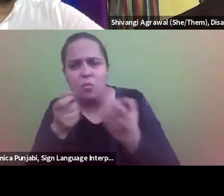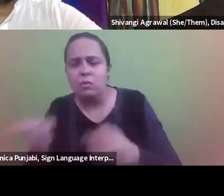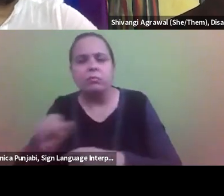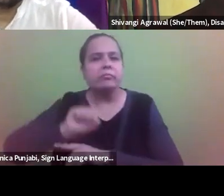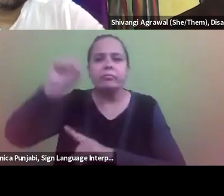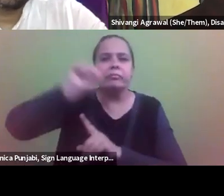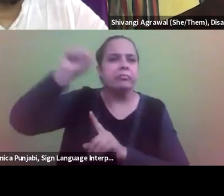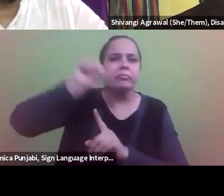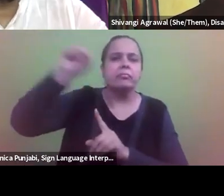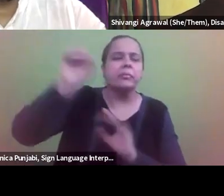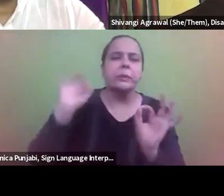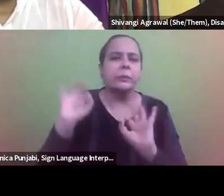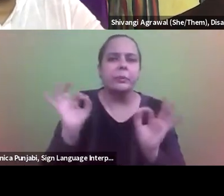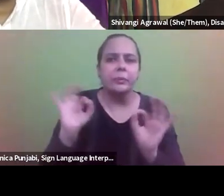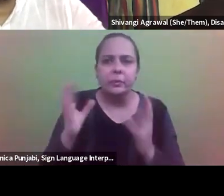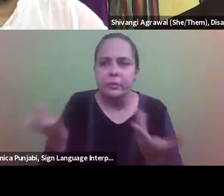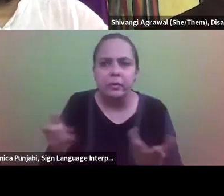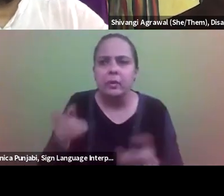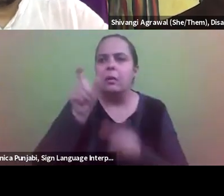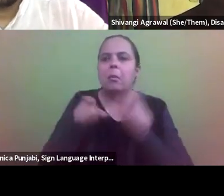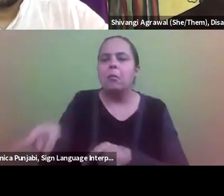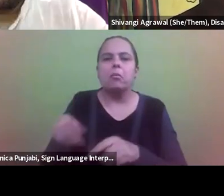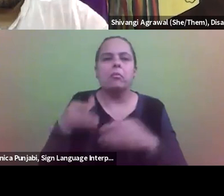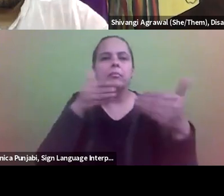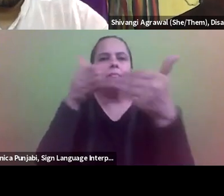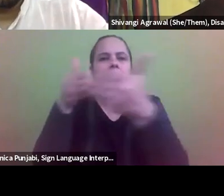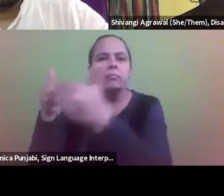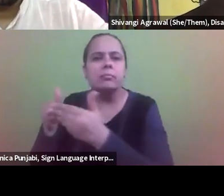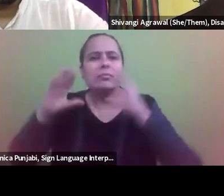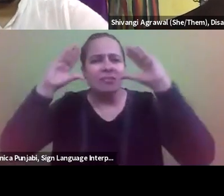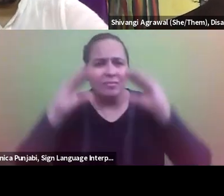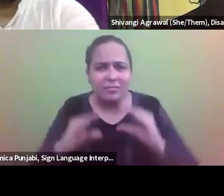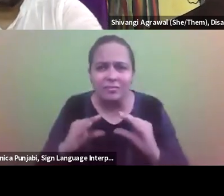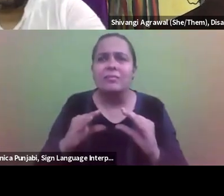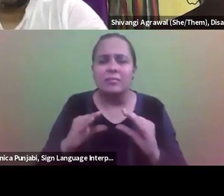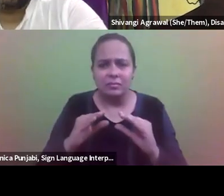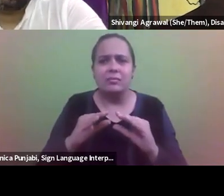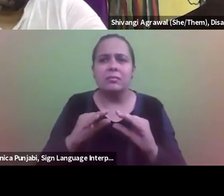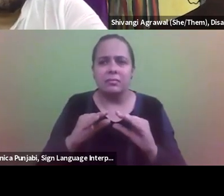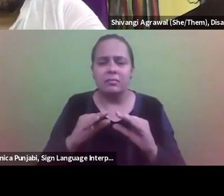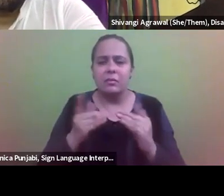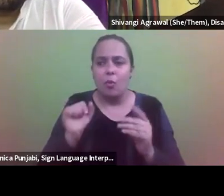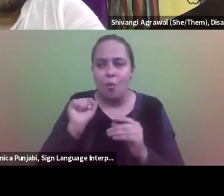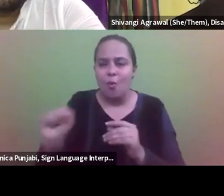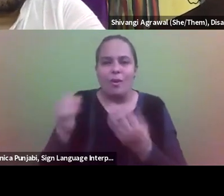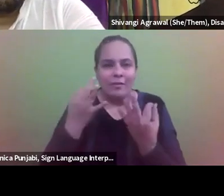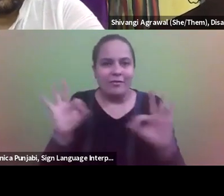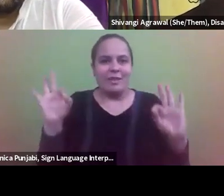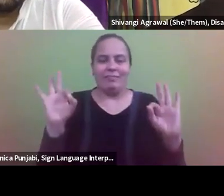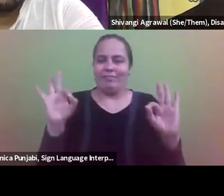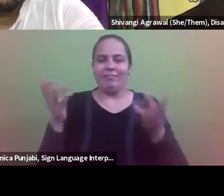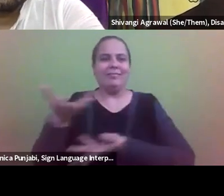then like not really interacting with us in a personal space. And I think that makes it